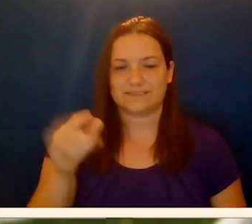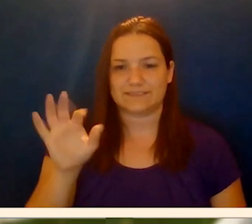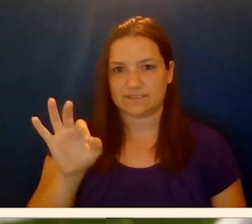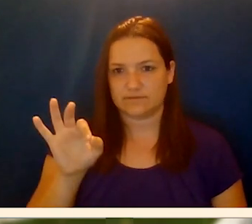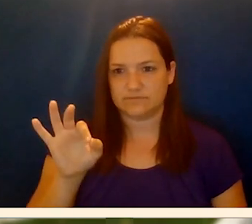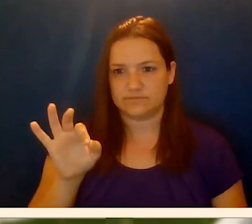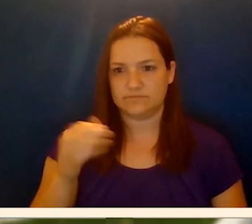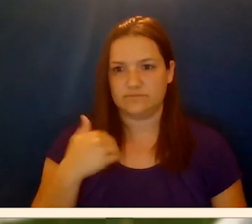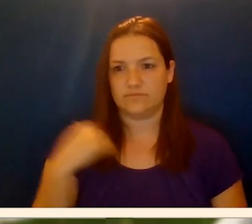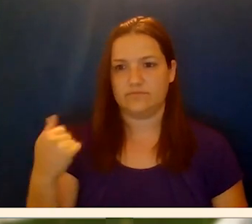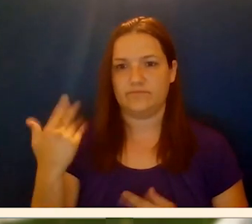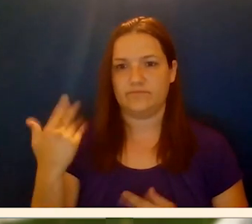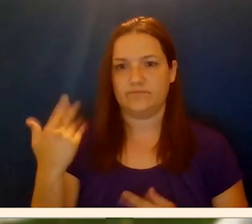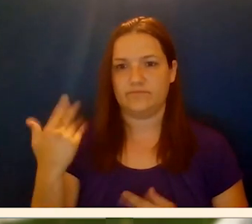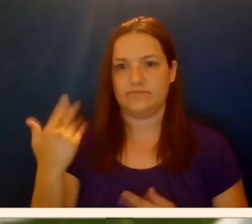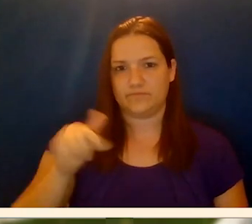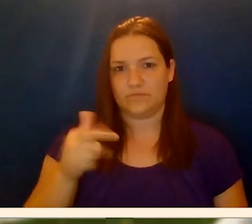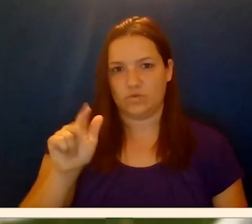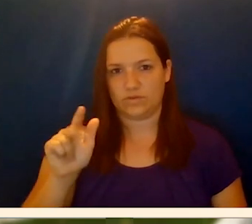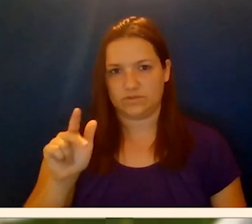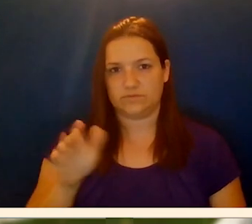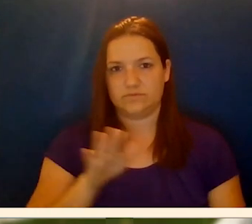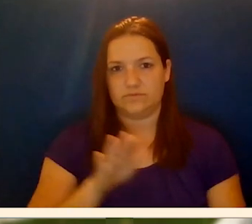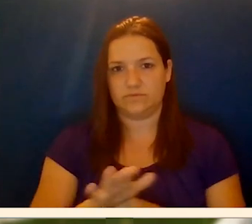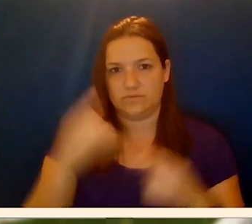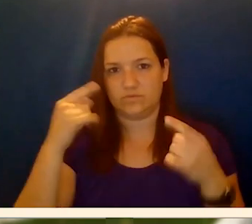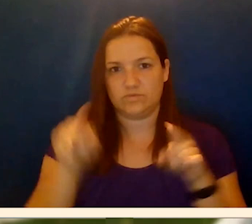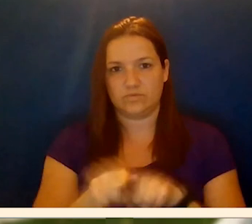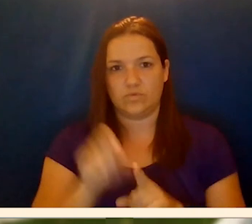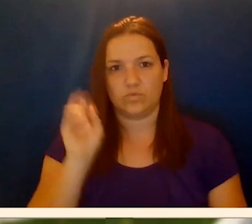be in full compliance or be subject to fines or suspension or